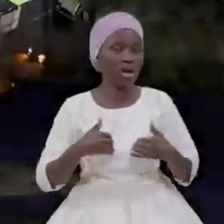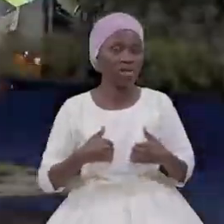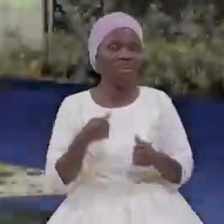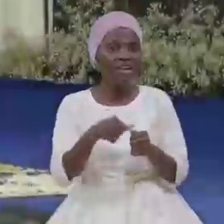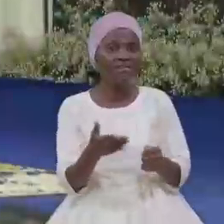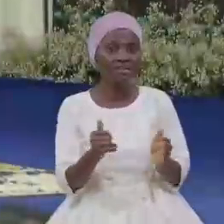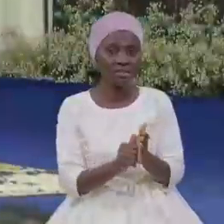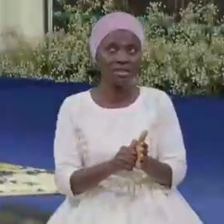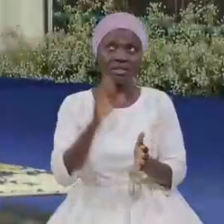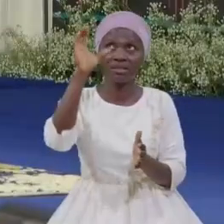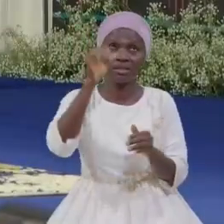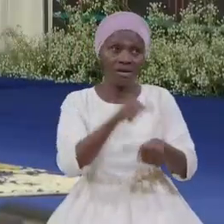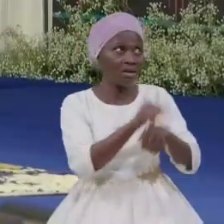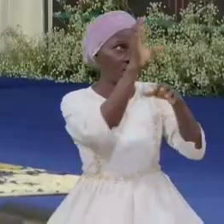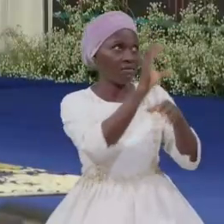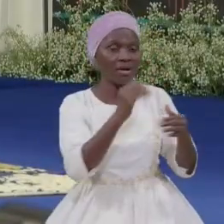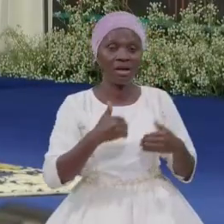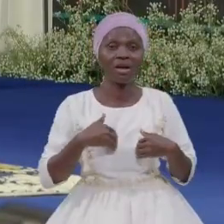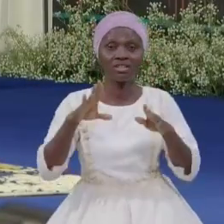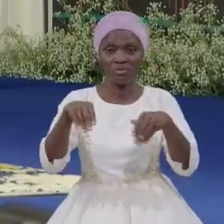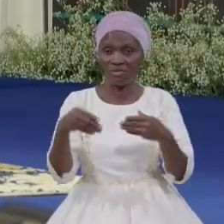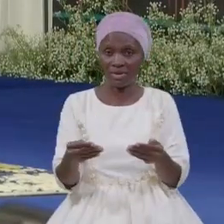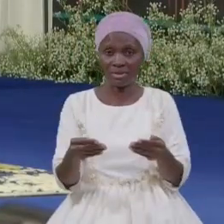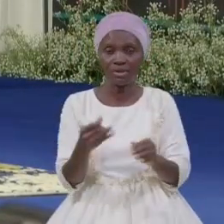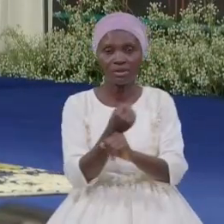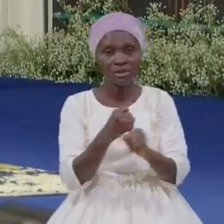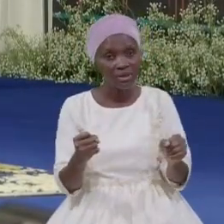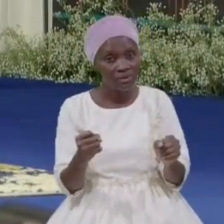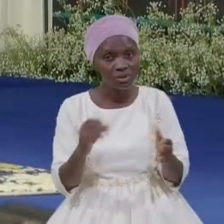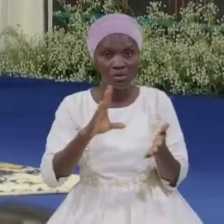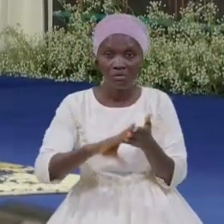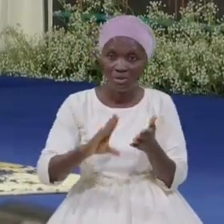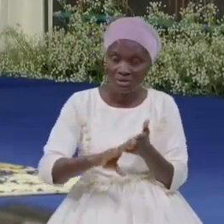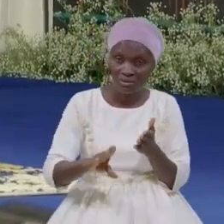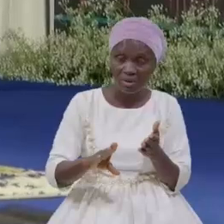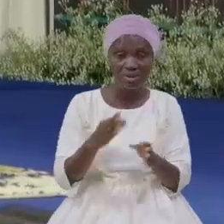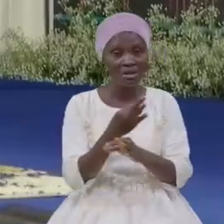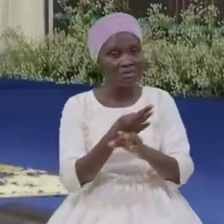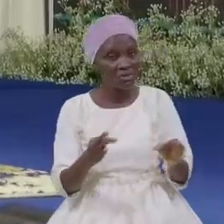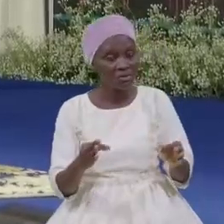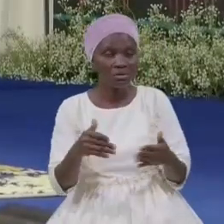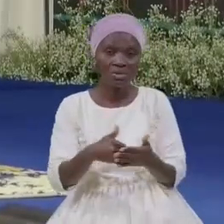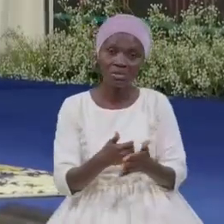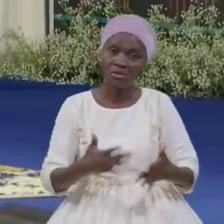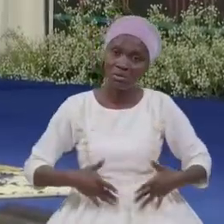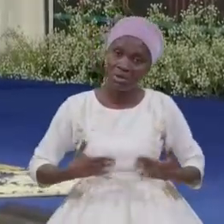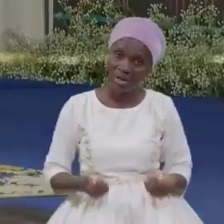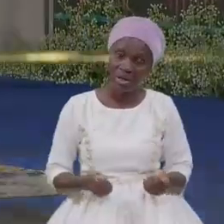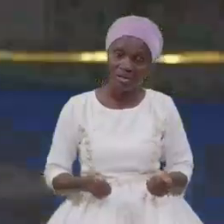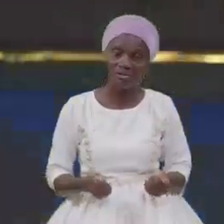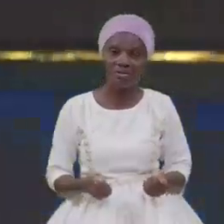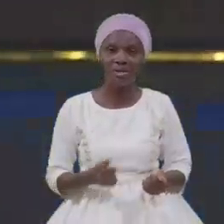provided. Salvation, forgiveness, freedom, new life, eternal